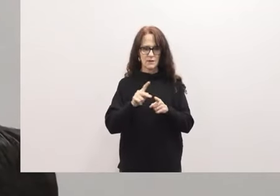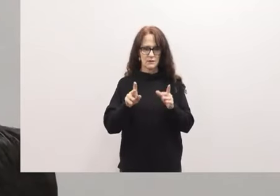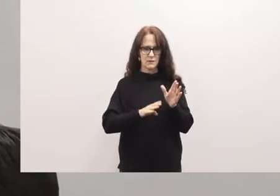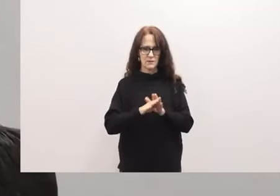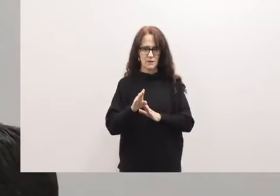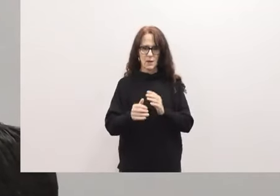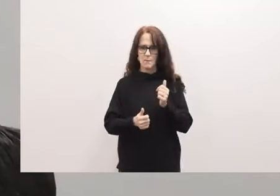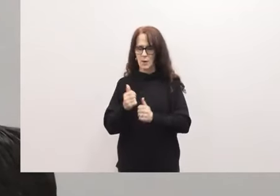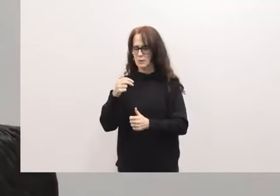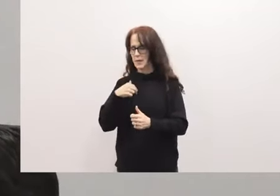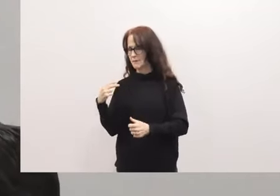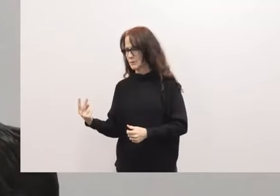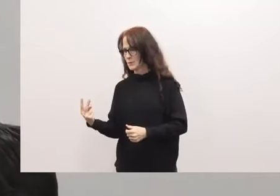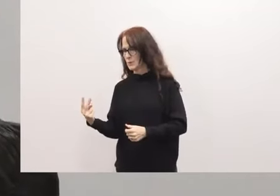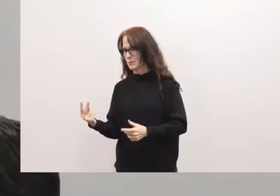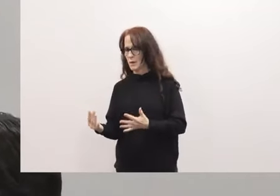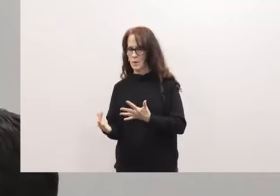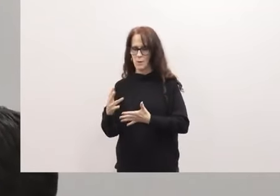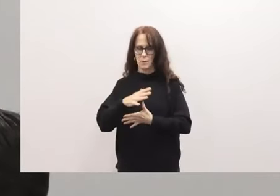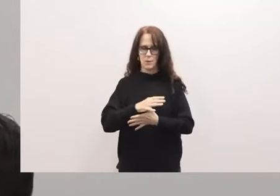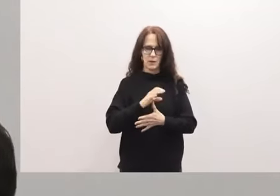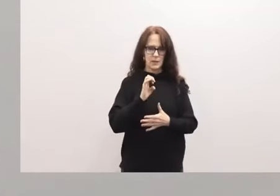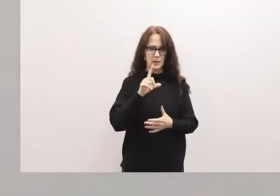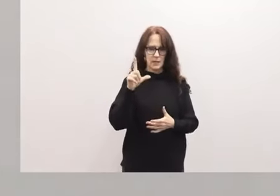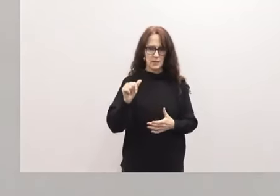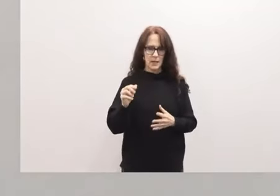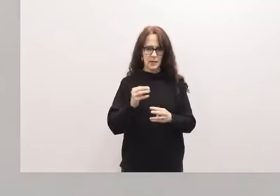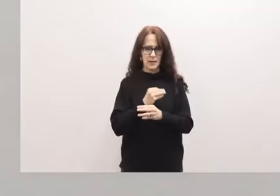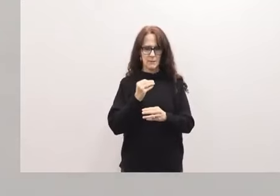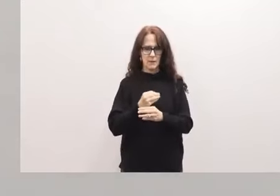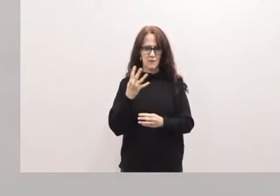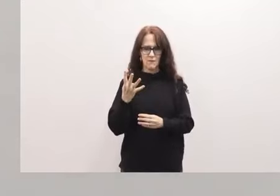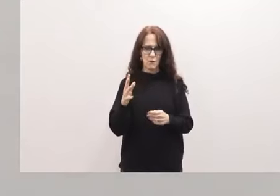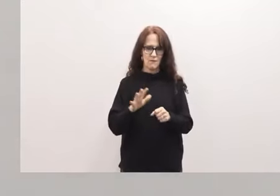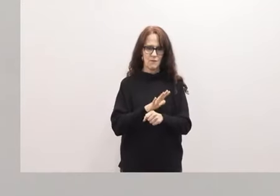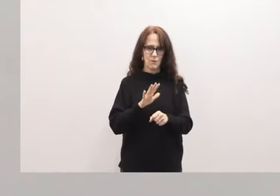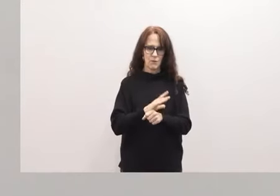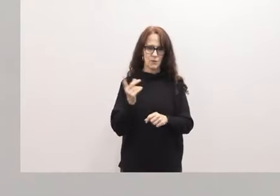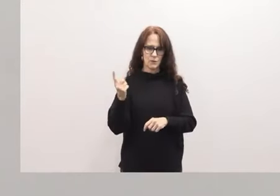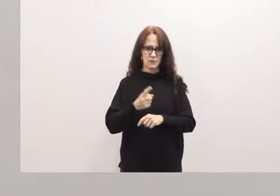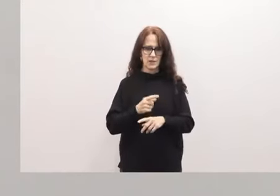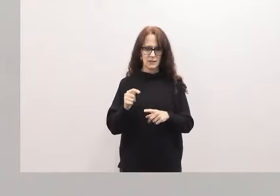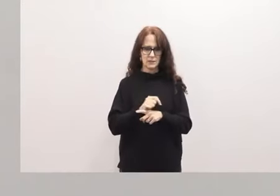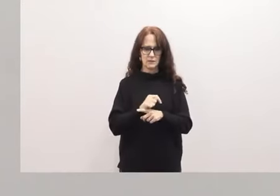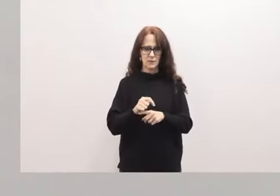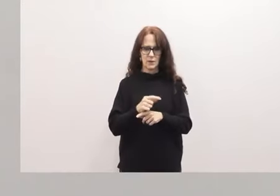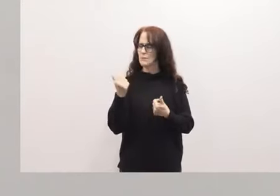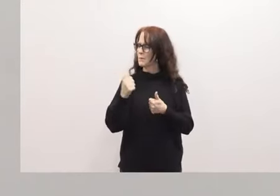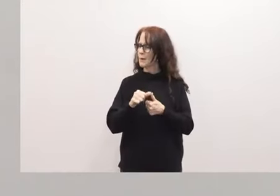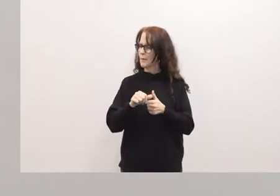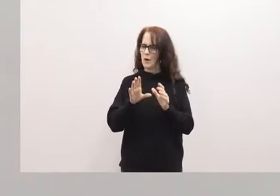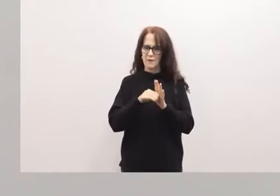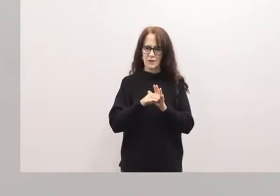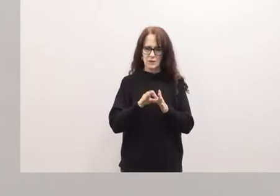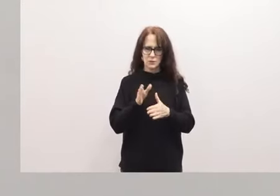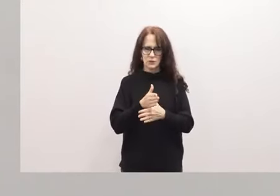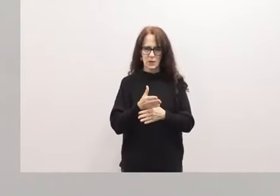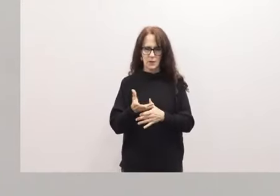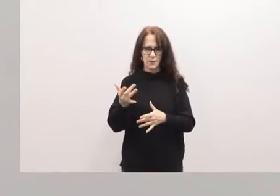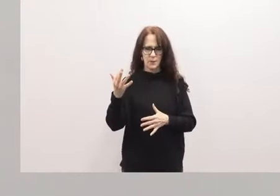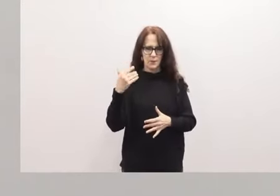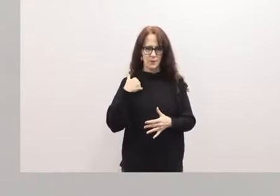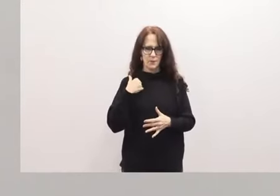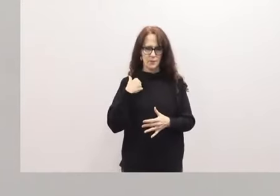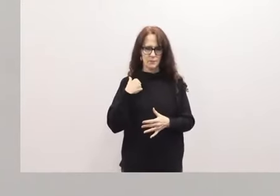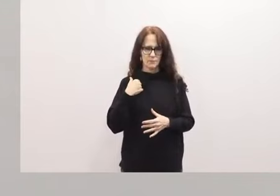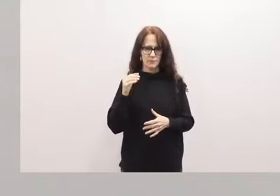have 2, but we prioritize both ELA and math with 4 full days of training. You might recall from a video that was shared several months ago